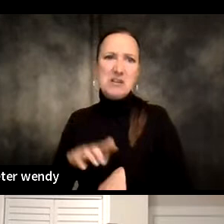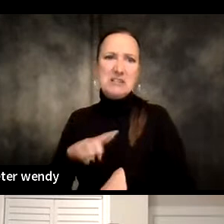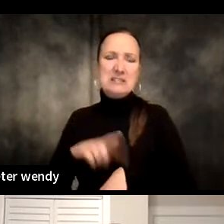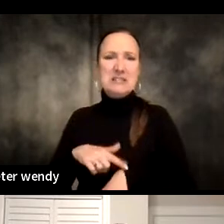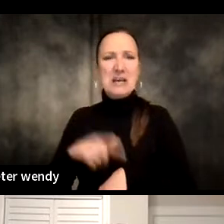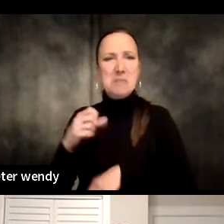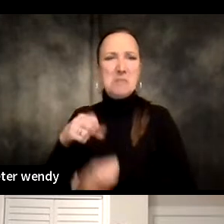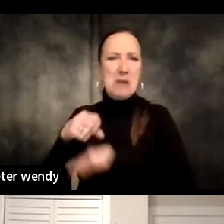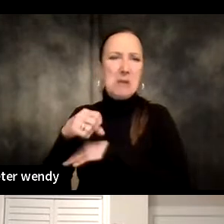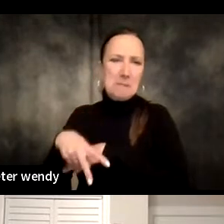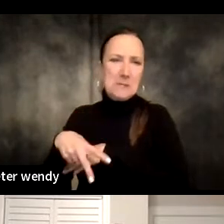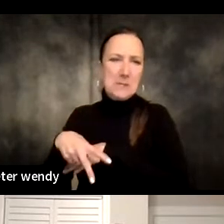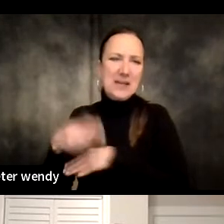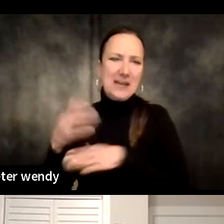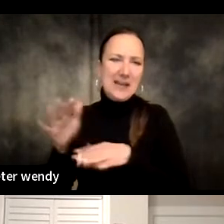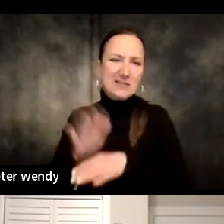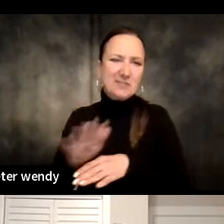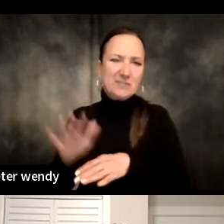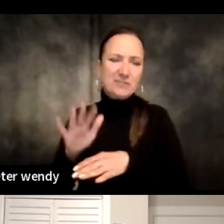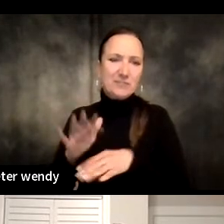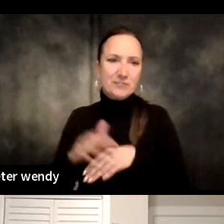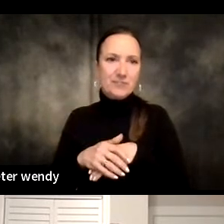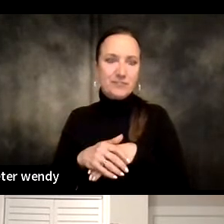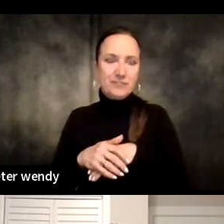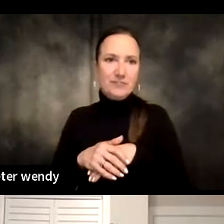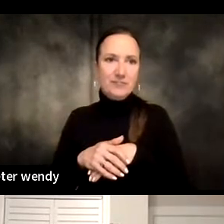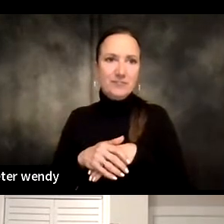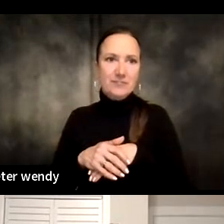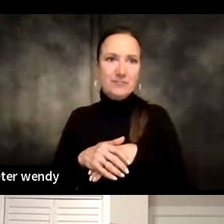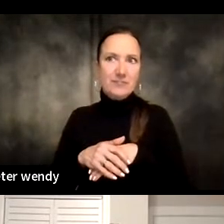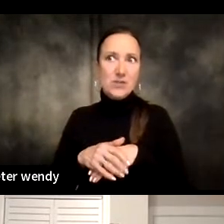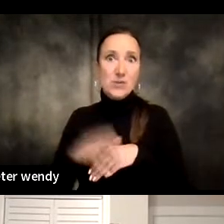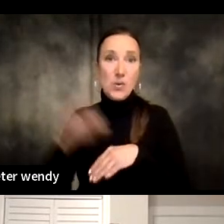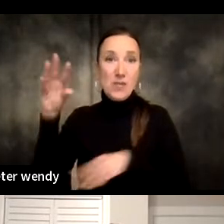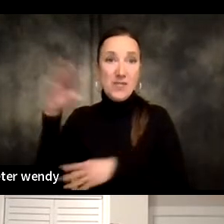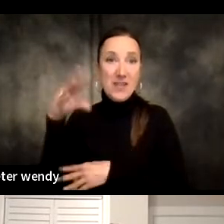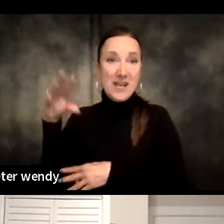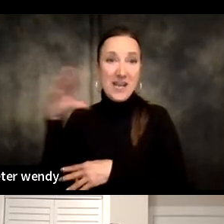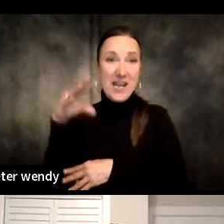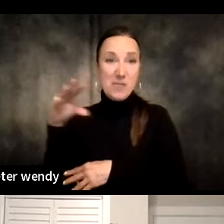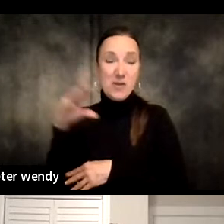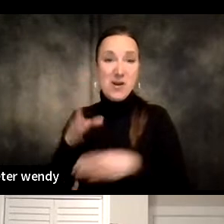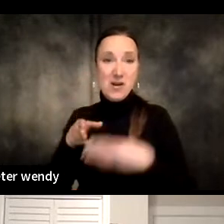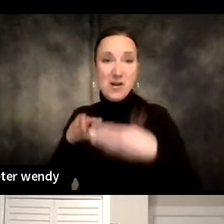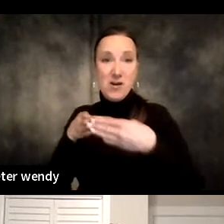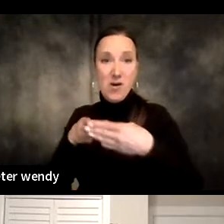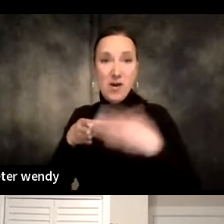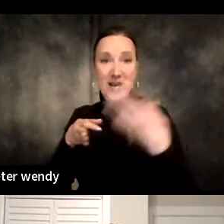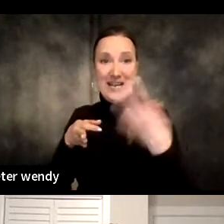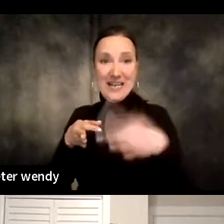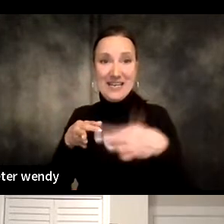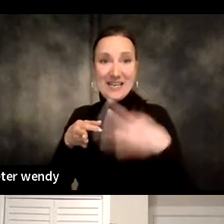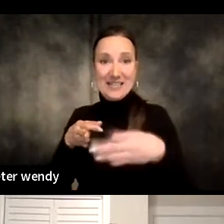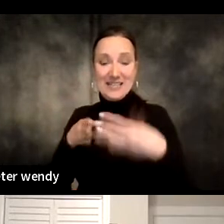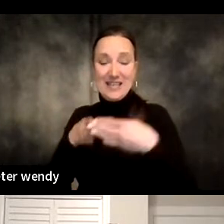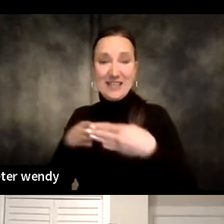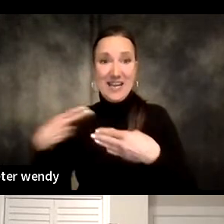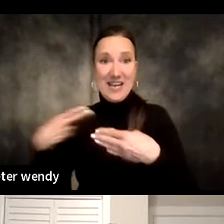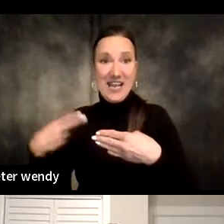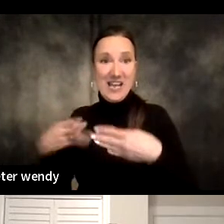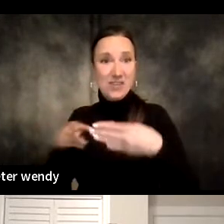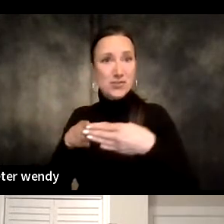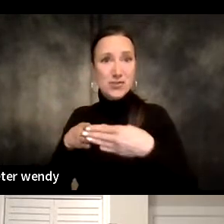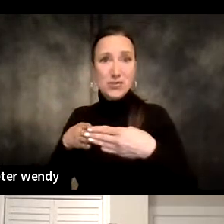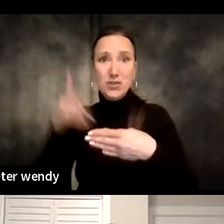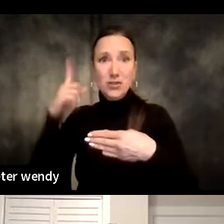to midnight. And like I said, the camera on 19th and 8th Street should have captured that right at that four-way, because it